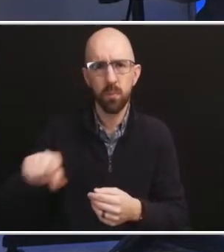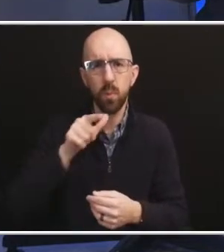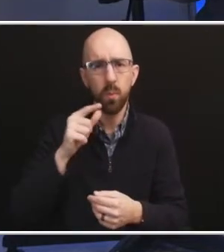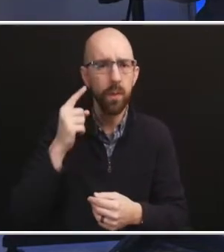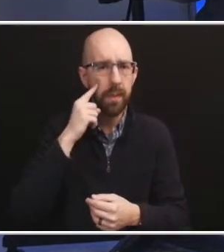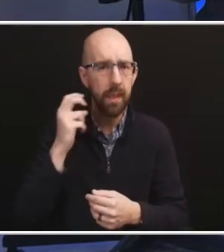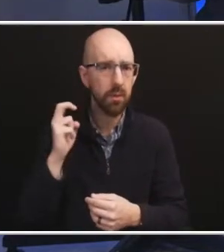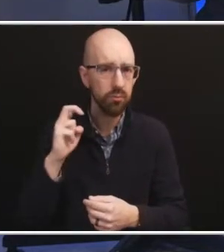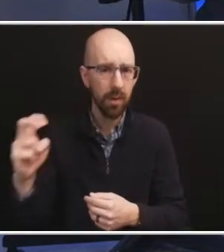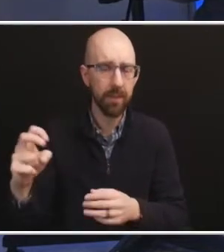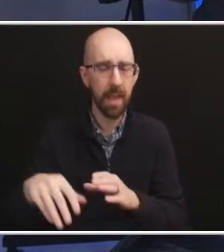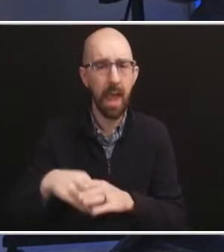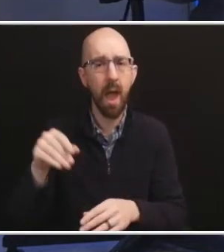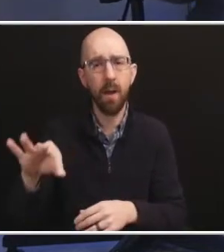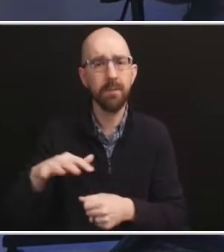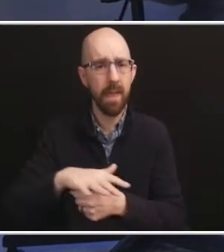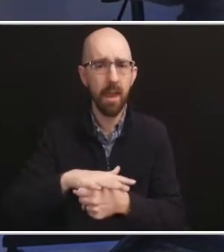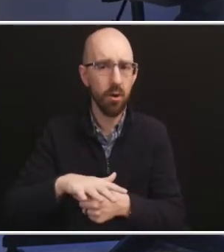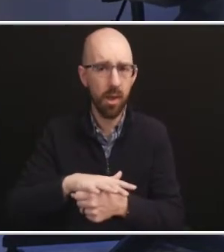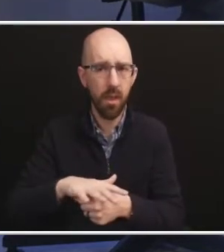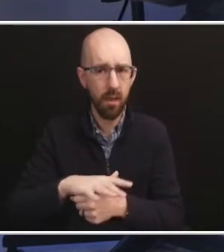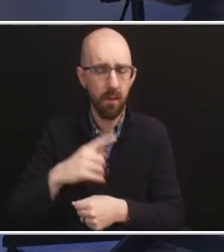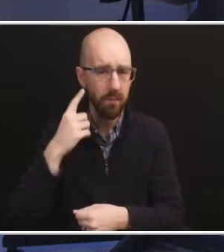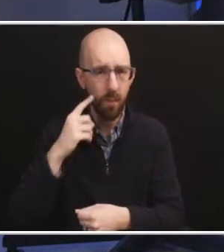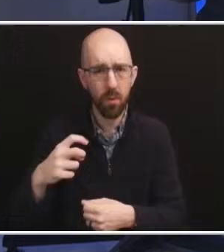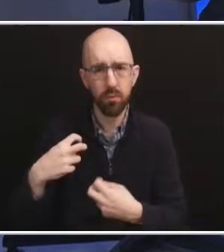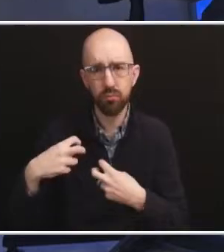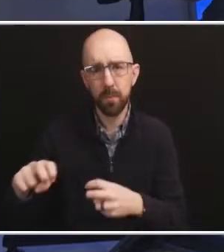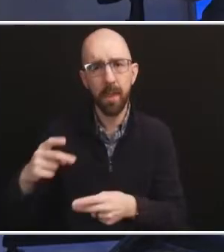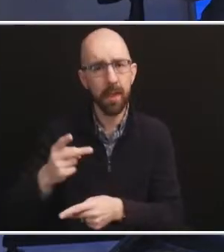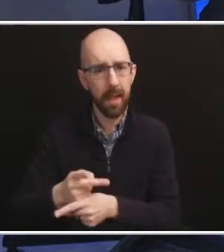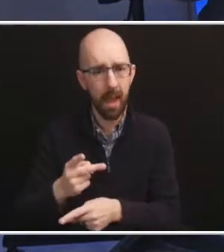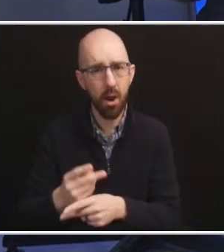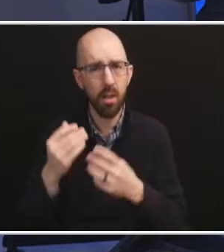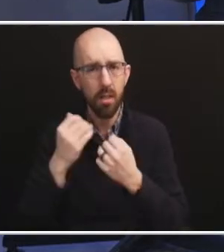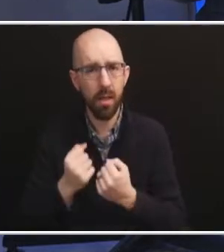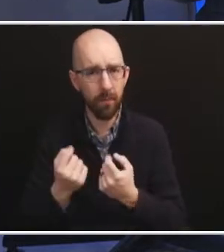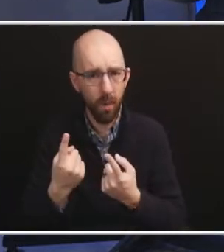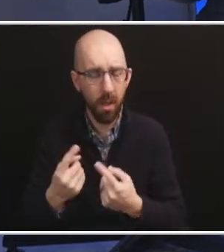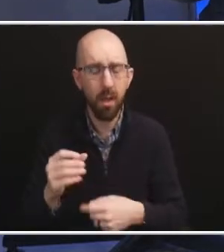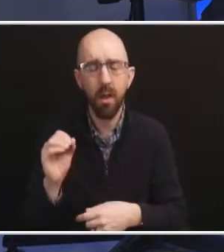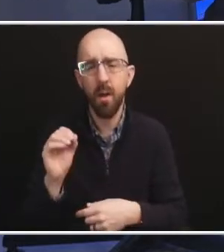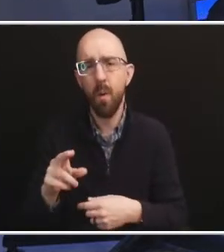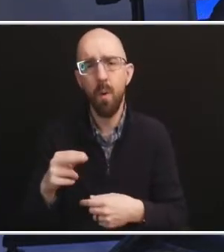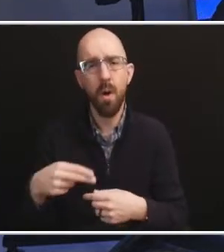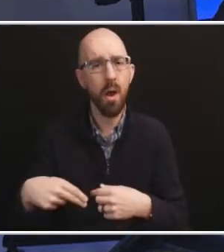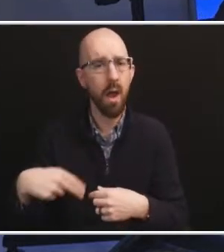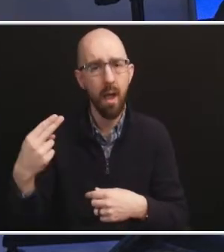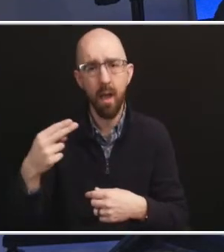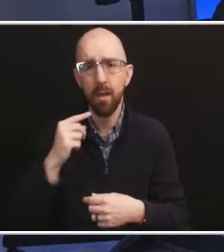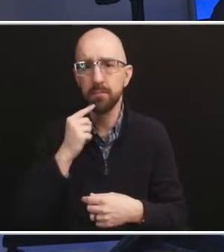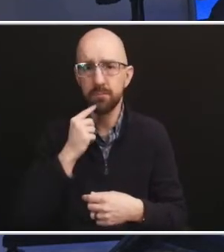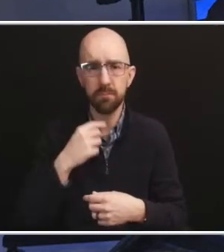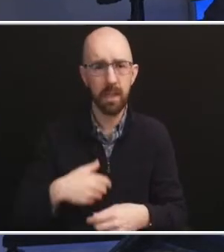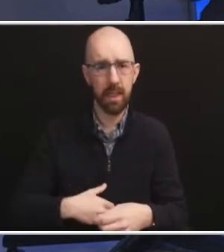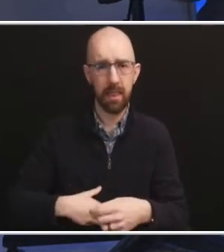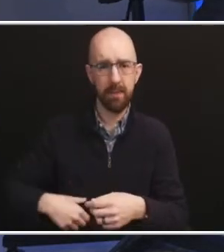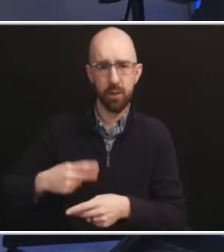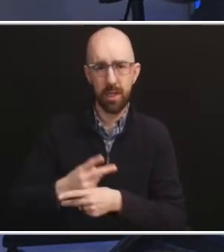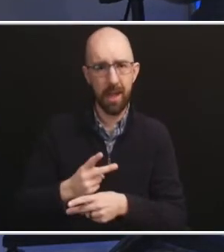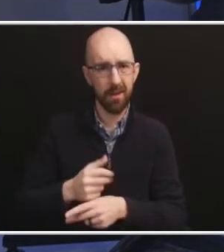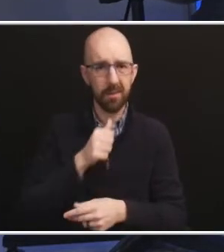of their area for transplant care of their loved one, or this high-level liver care that you're needing isn't an option, or maybe